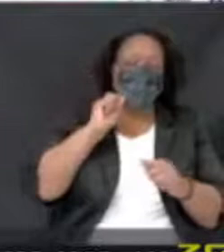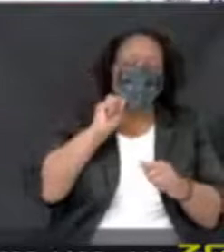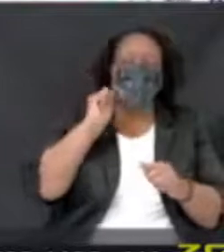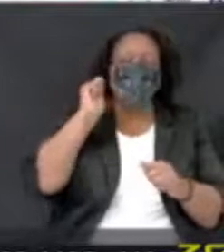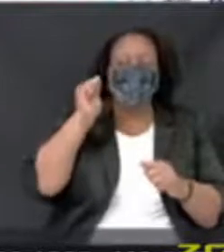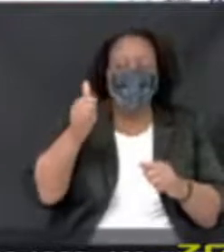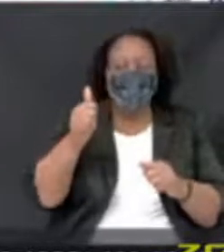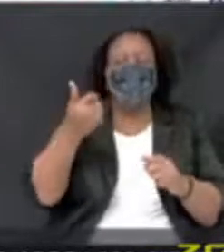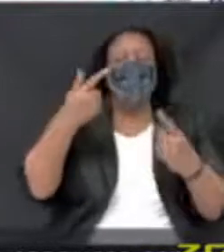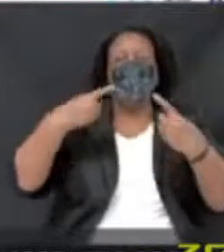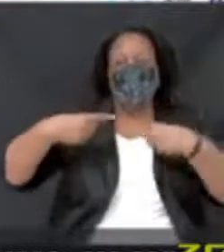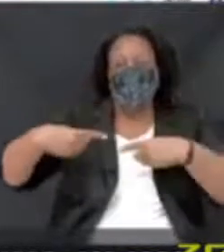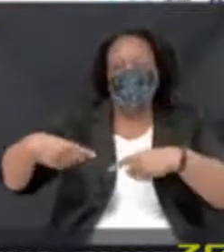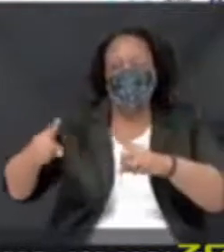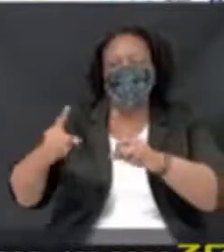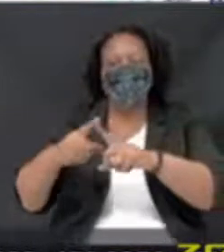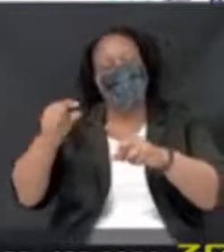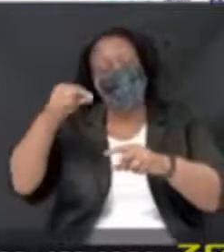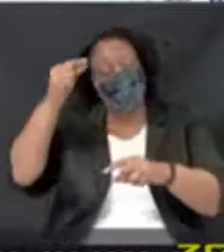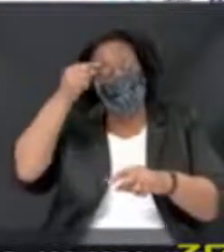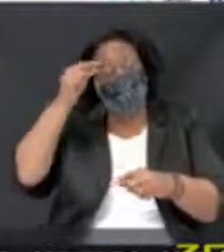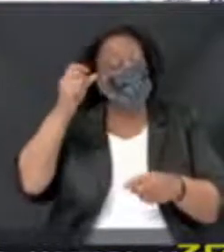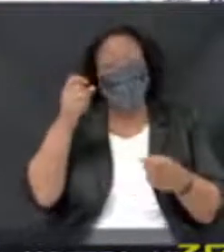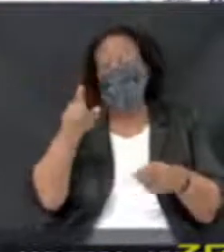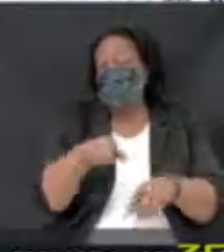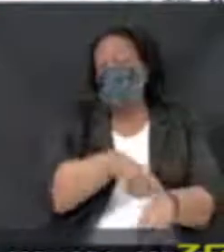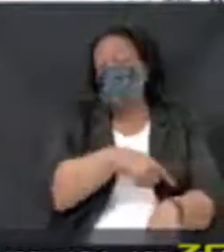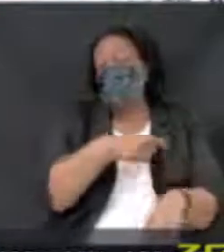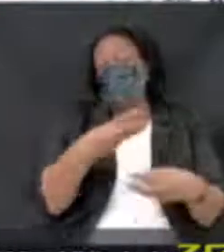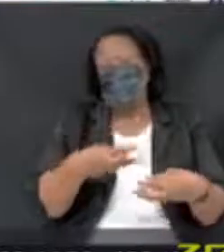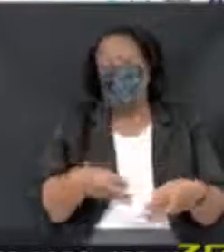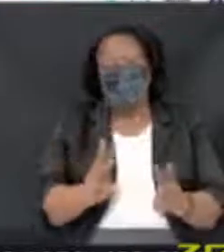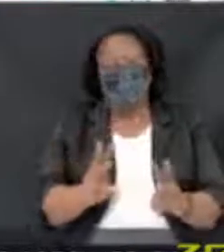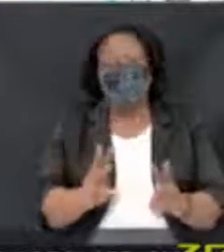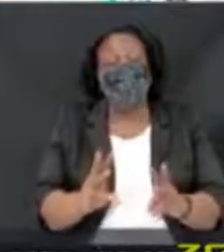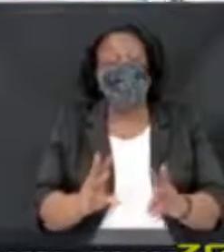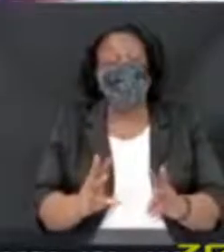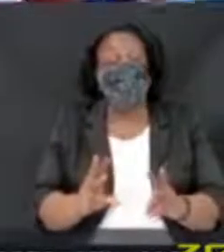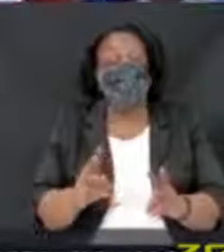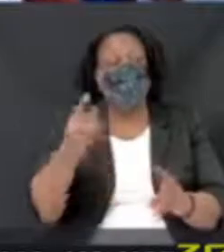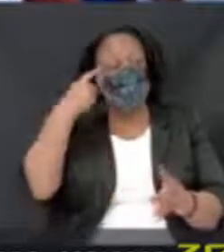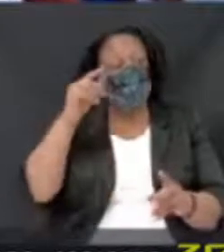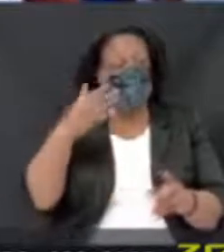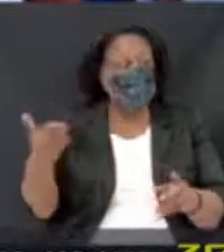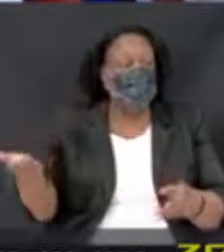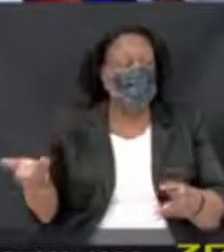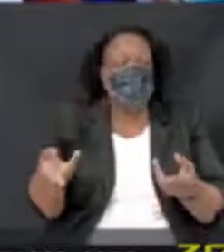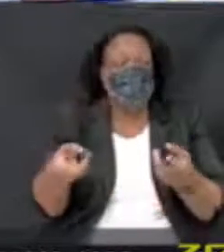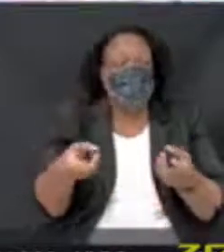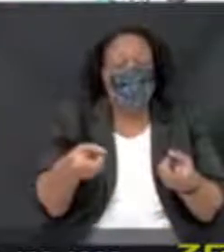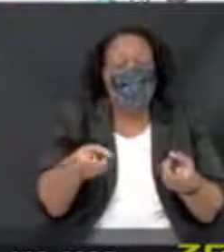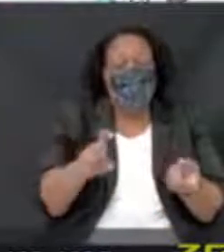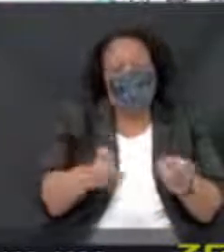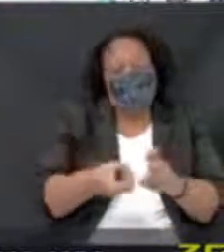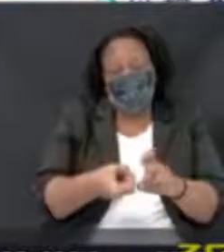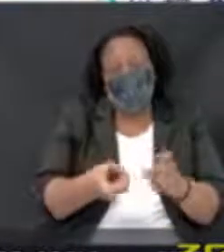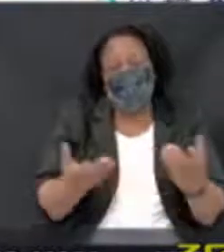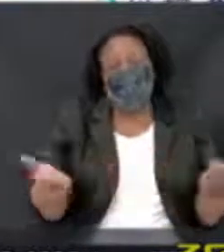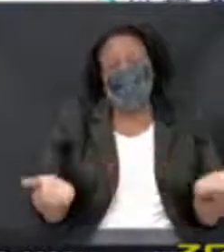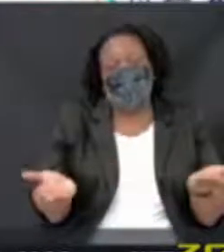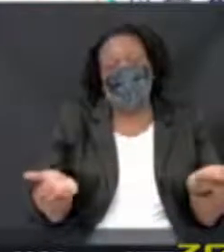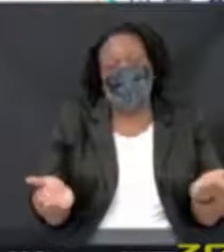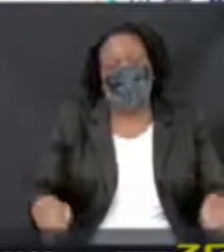approval and then implementation by the COVID-19 Task Force and the relevant agencies. It's very important to note